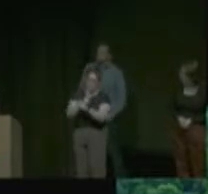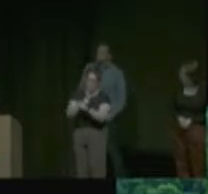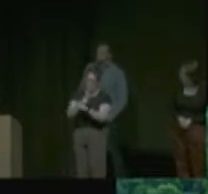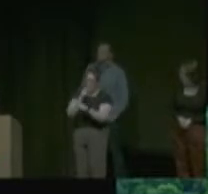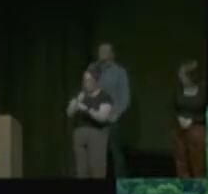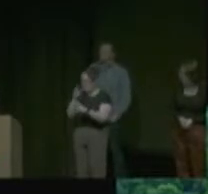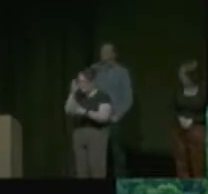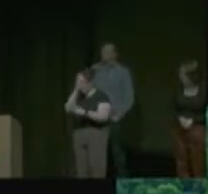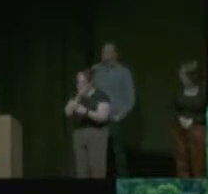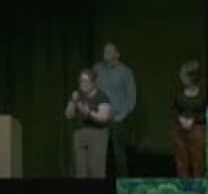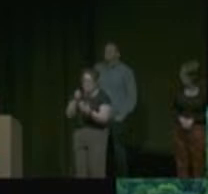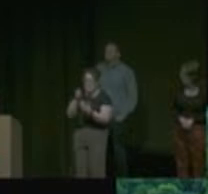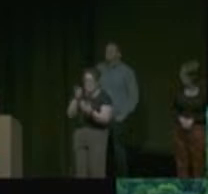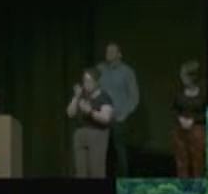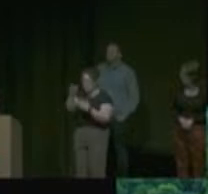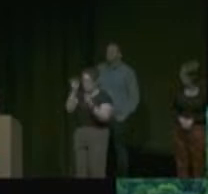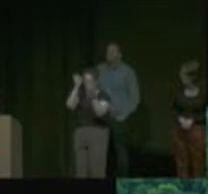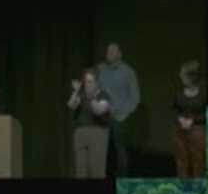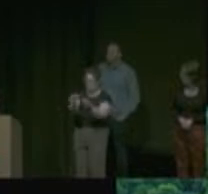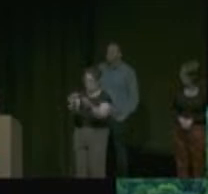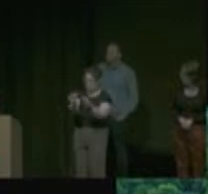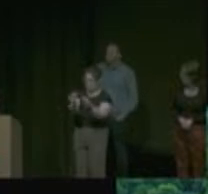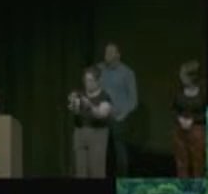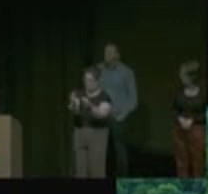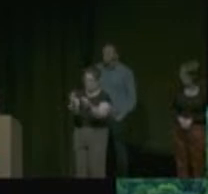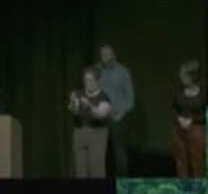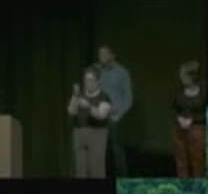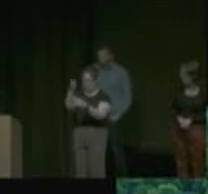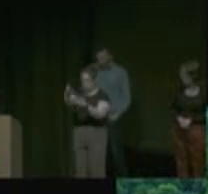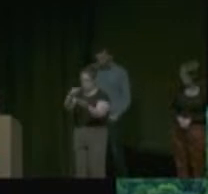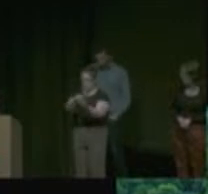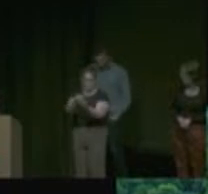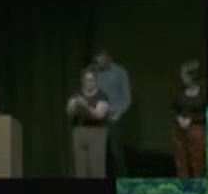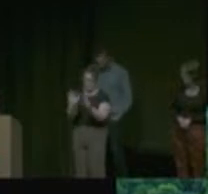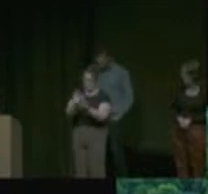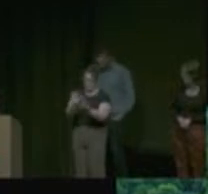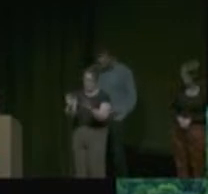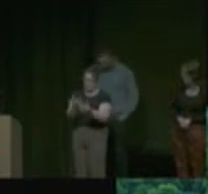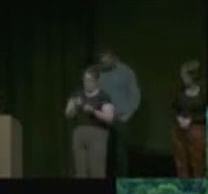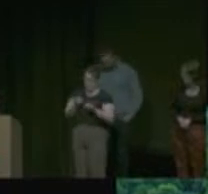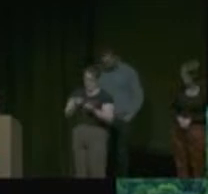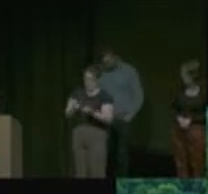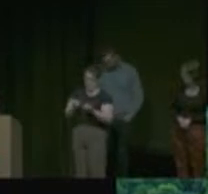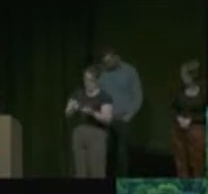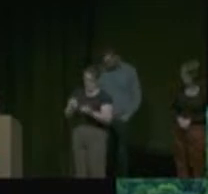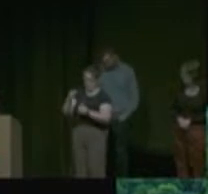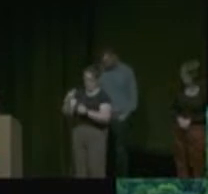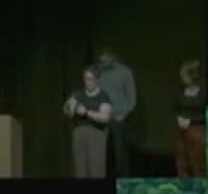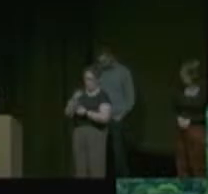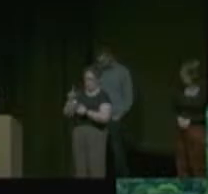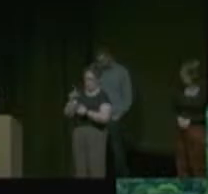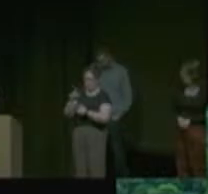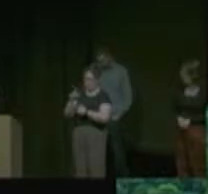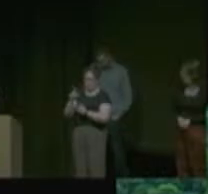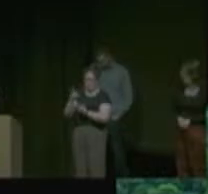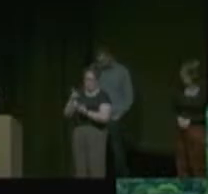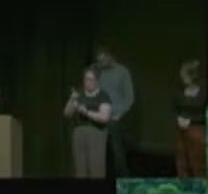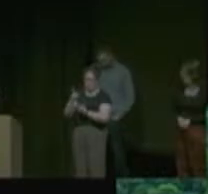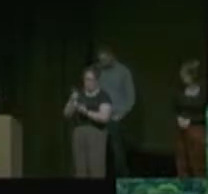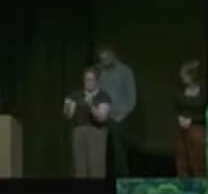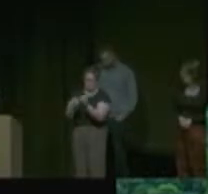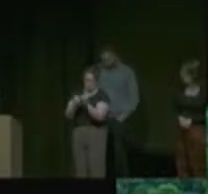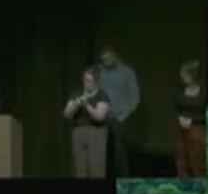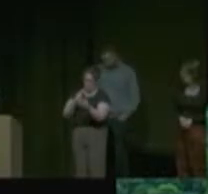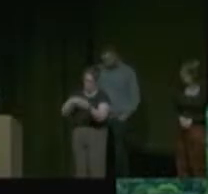speculate, future decisions on future funding. But right now, the Great Lakes National Program Office supports this project, and that's why we're